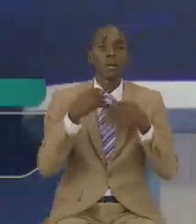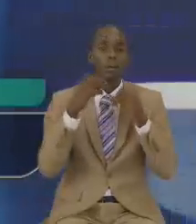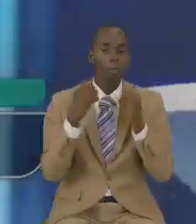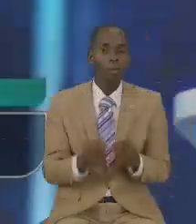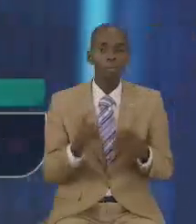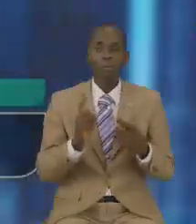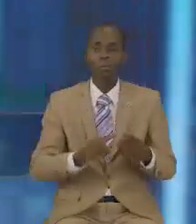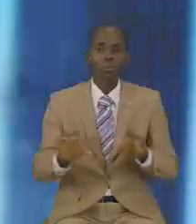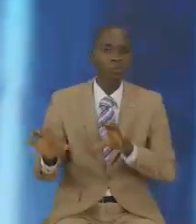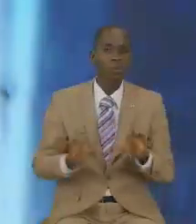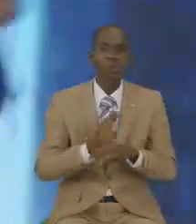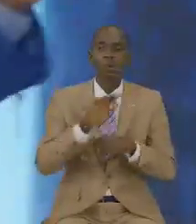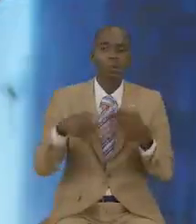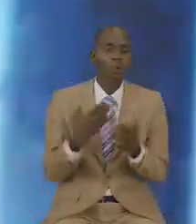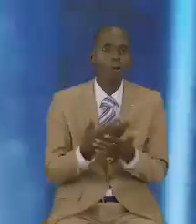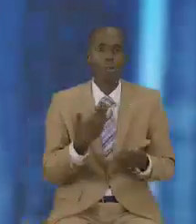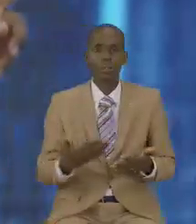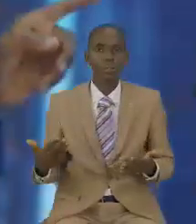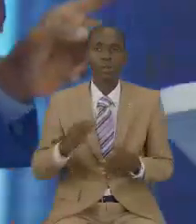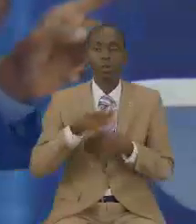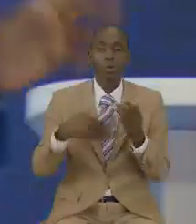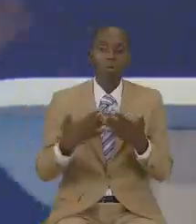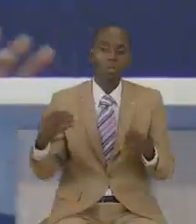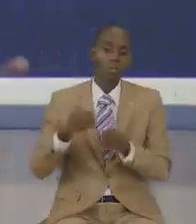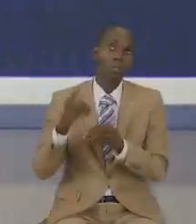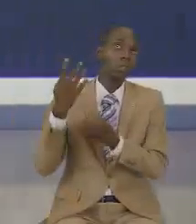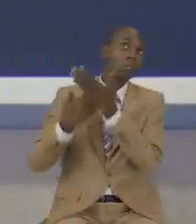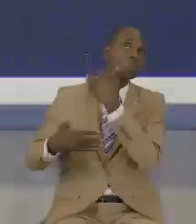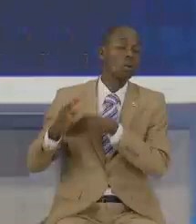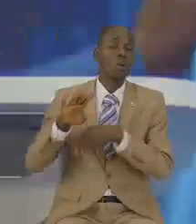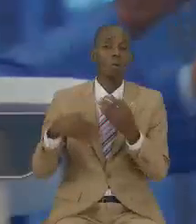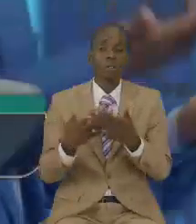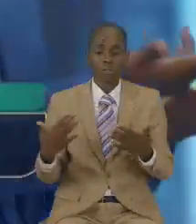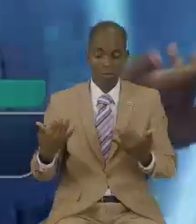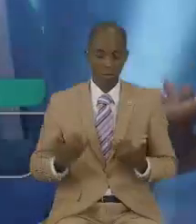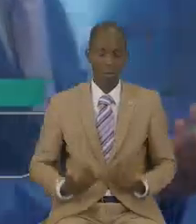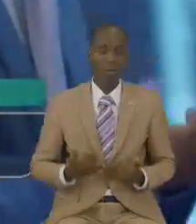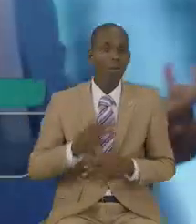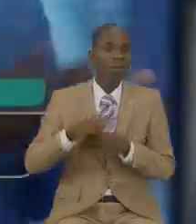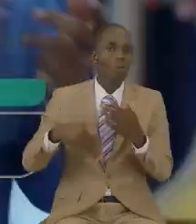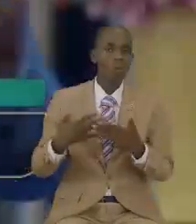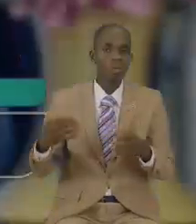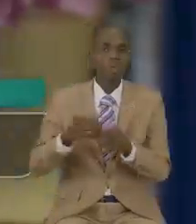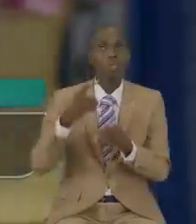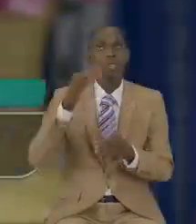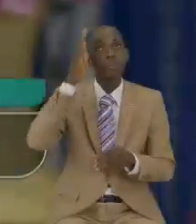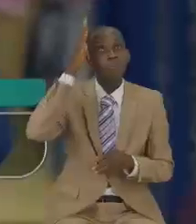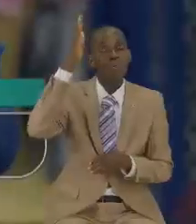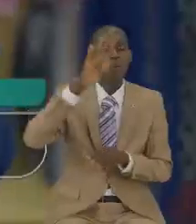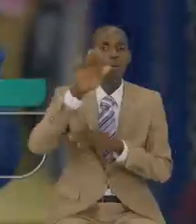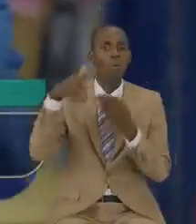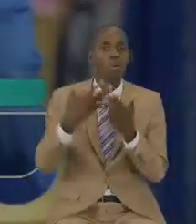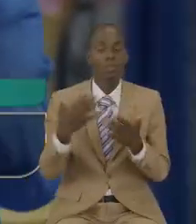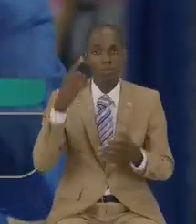do all things in the past, all things in the present, all things in the future, all things for